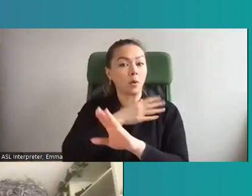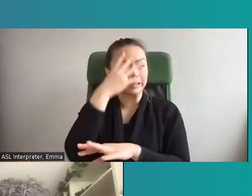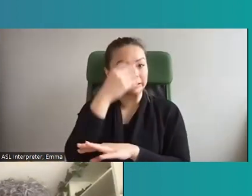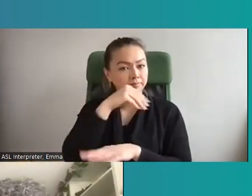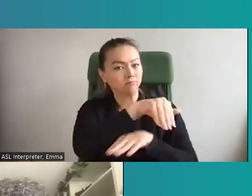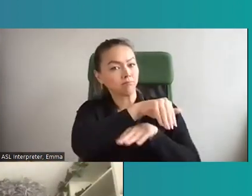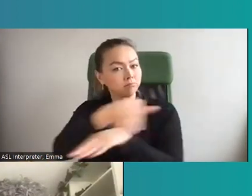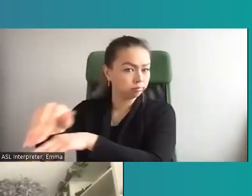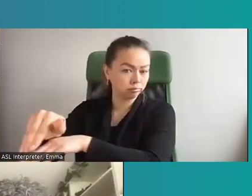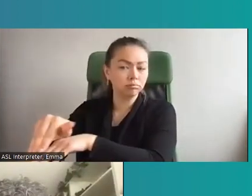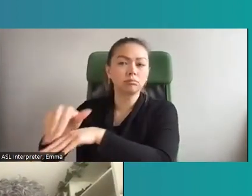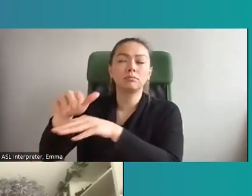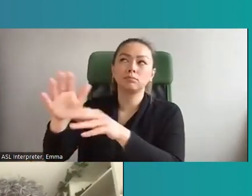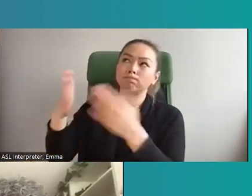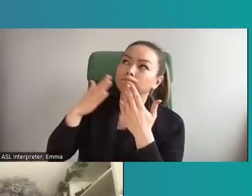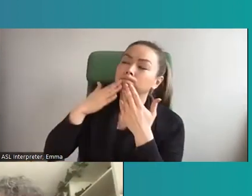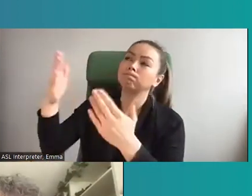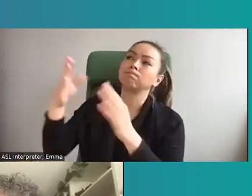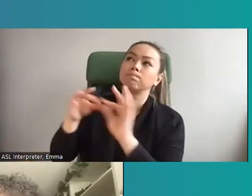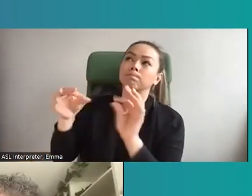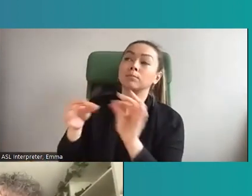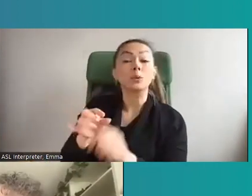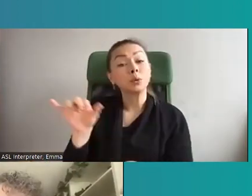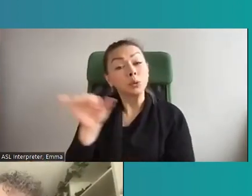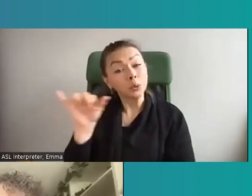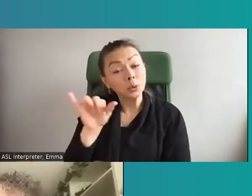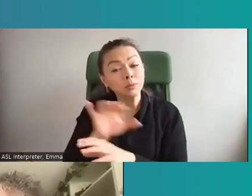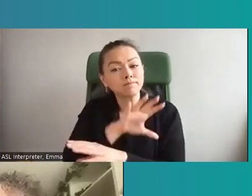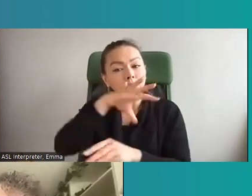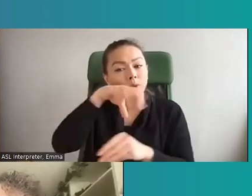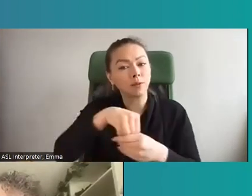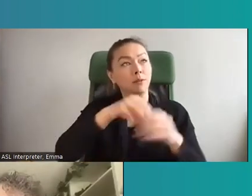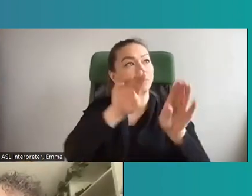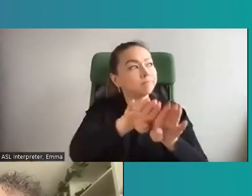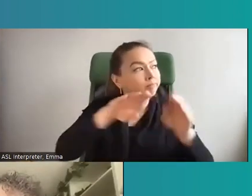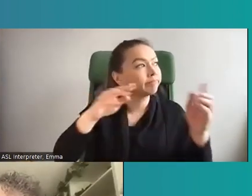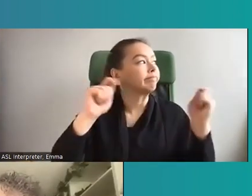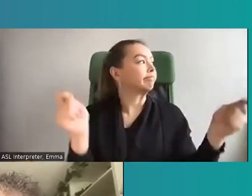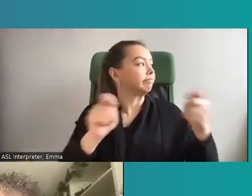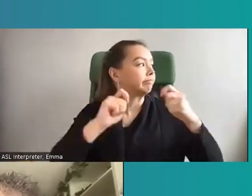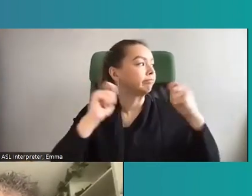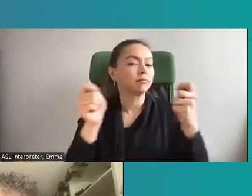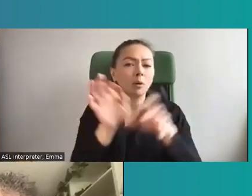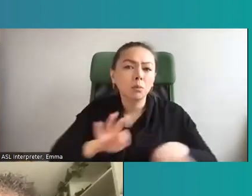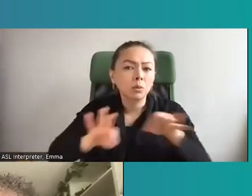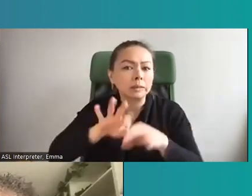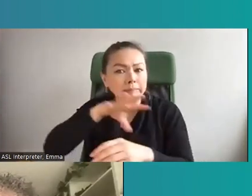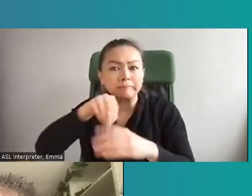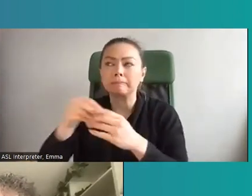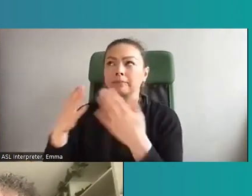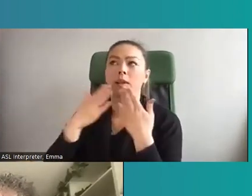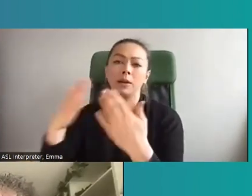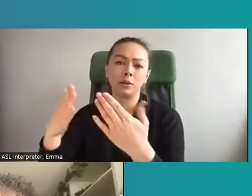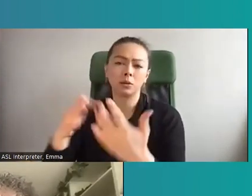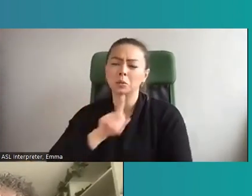also included in our ceremonies that we open with Thanksgiving. So it doesn't matter what time of the day